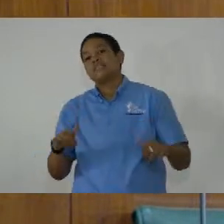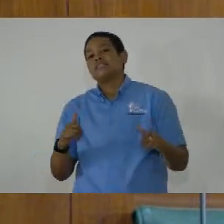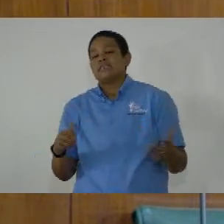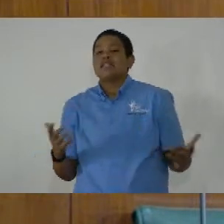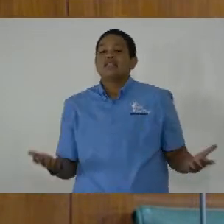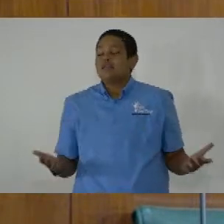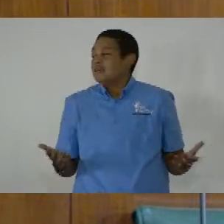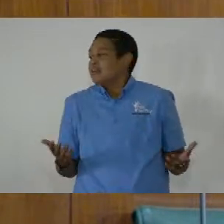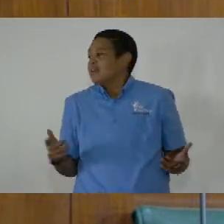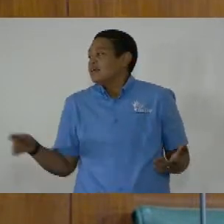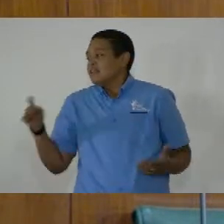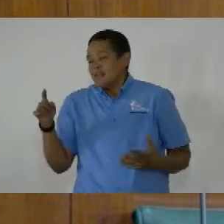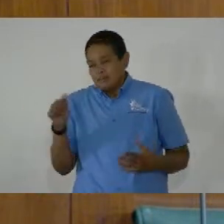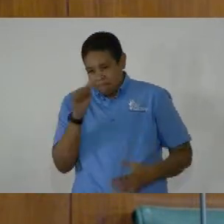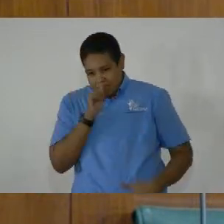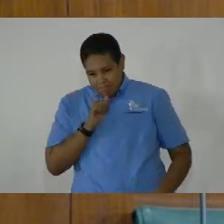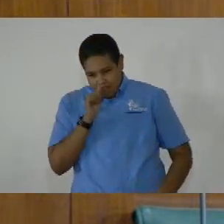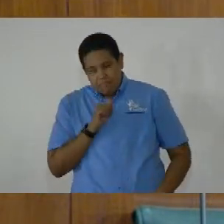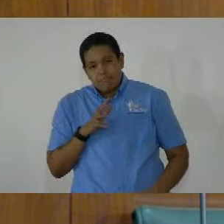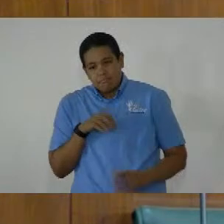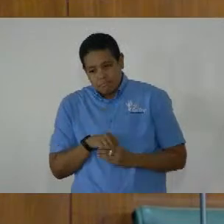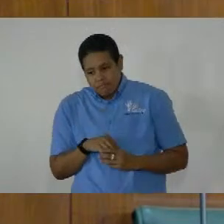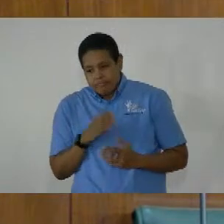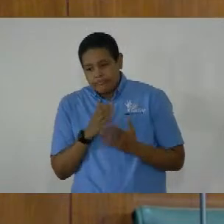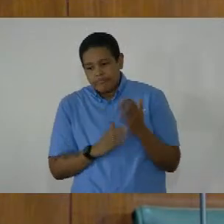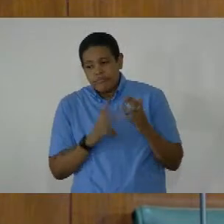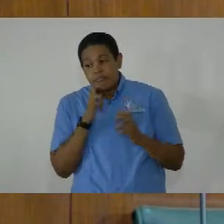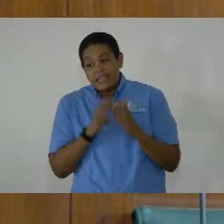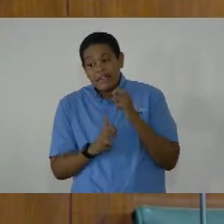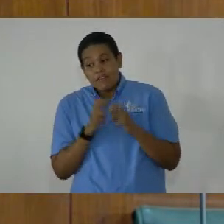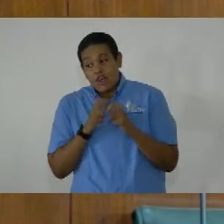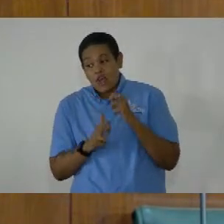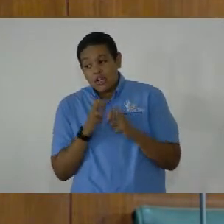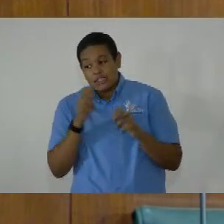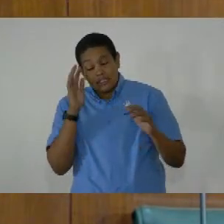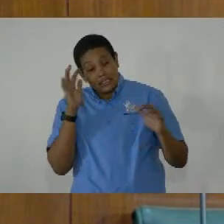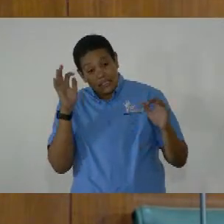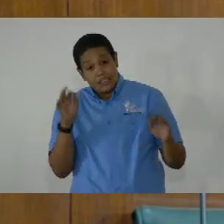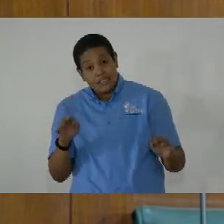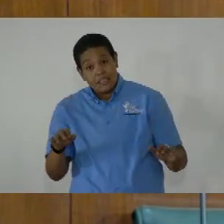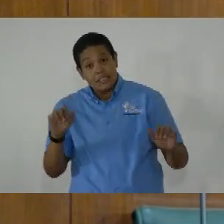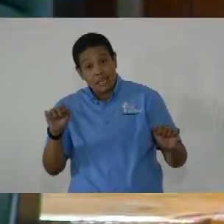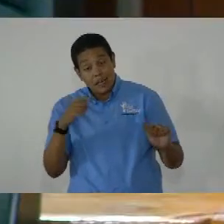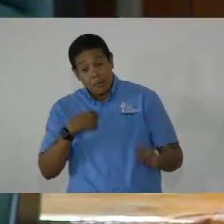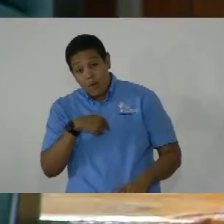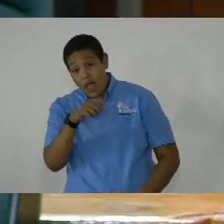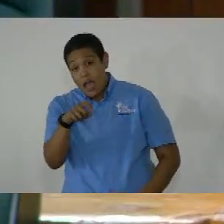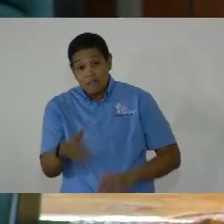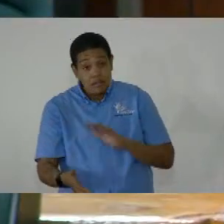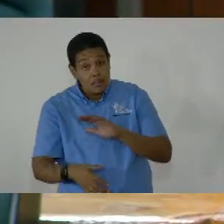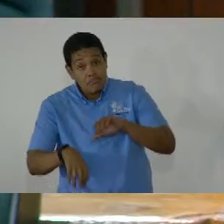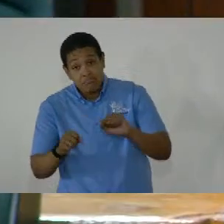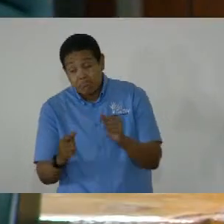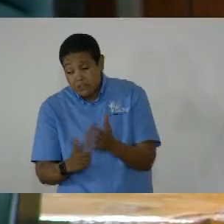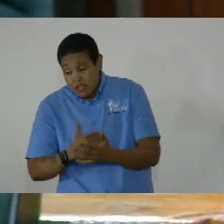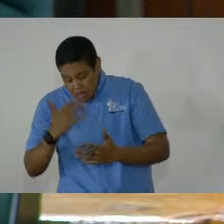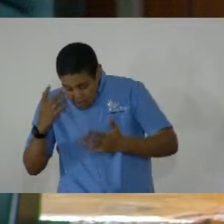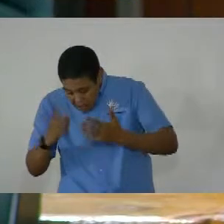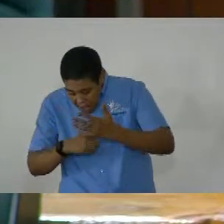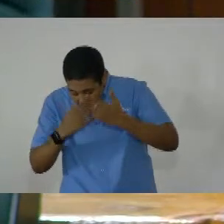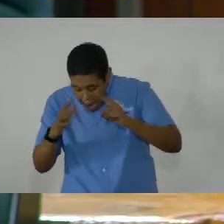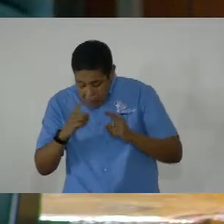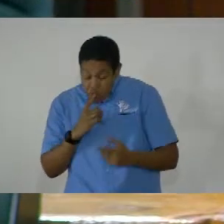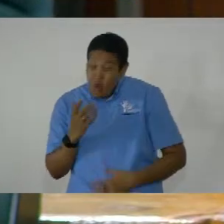yet they bear the brunt of some of the difficult decisions that we have to make from time to time. So again,